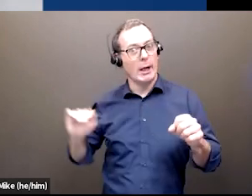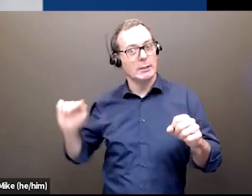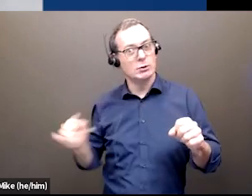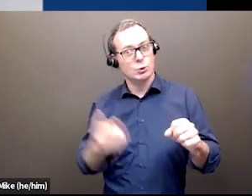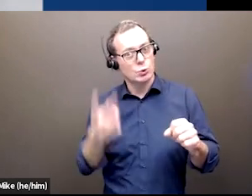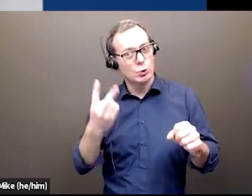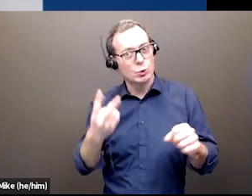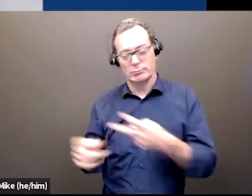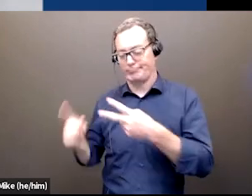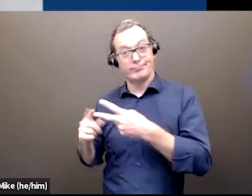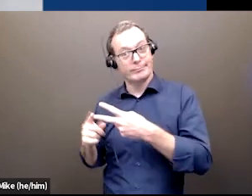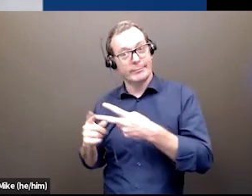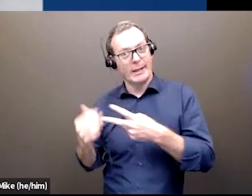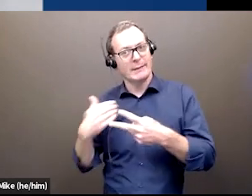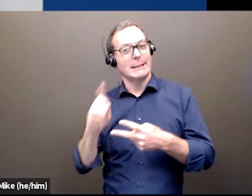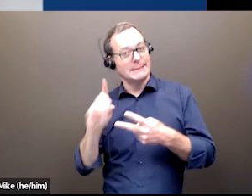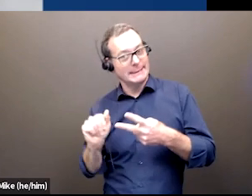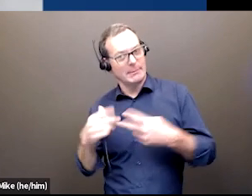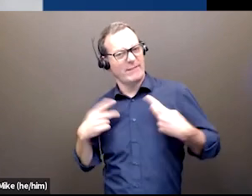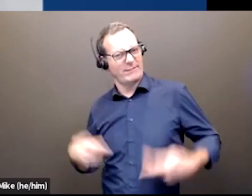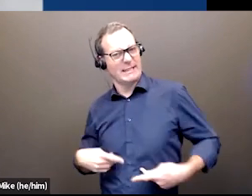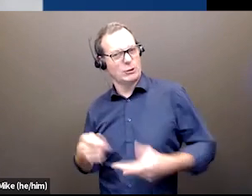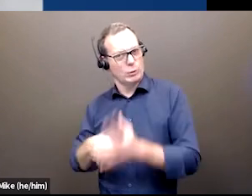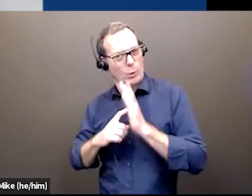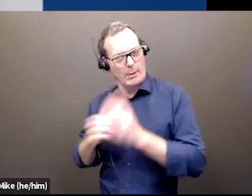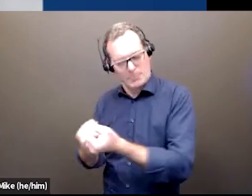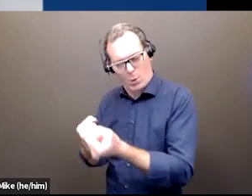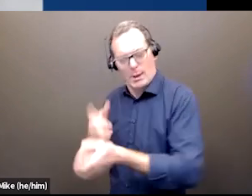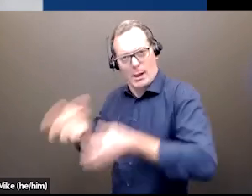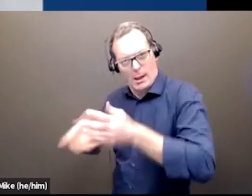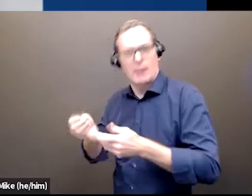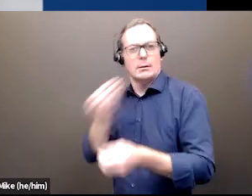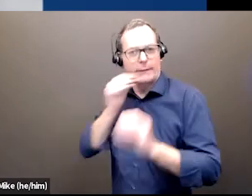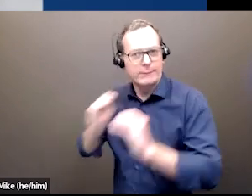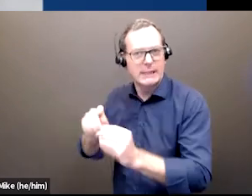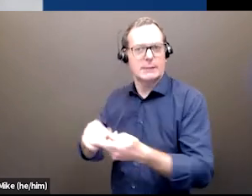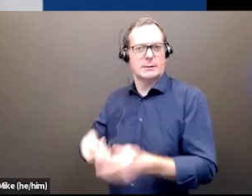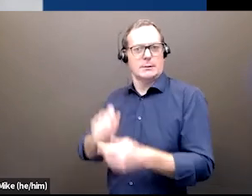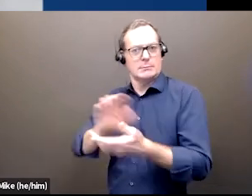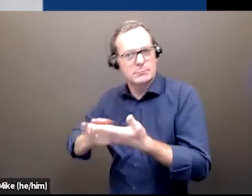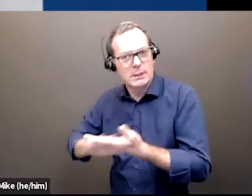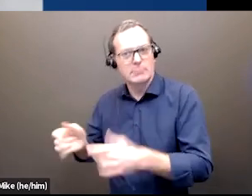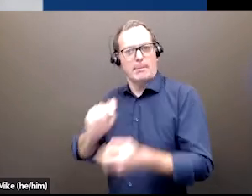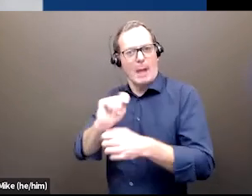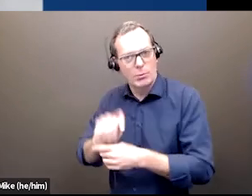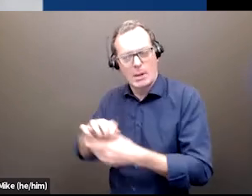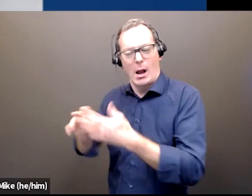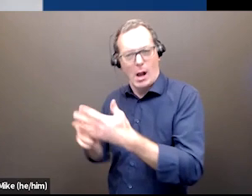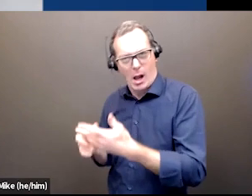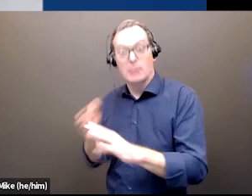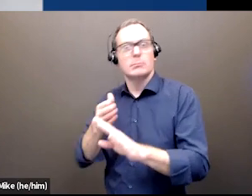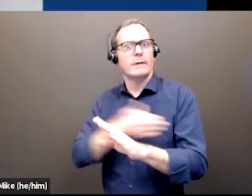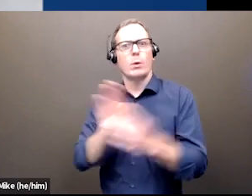physical disability and requires care in the morning to get up, eat, toilet, and get dressed before the bus picks her up for